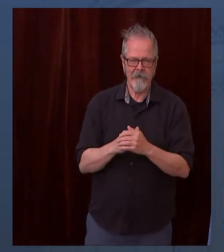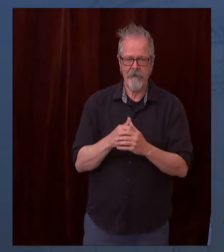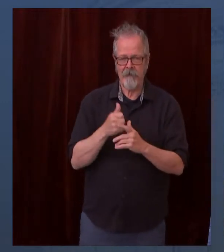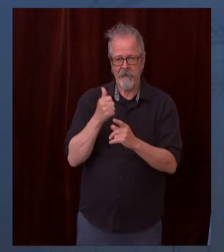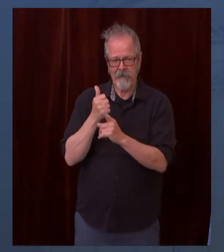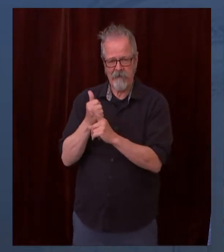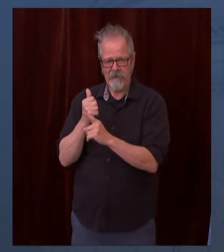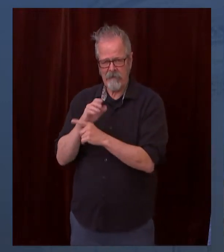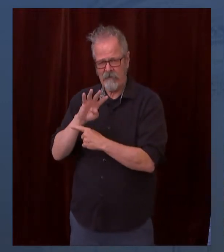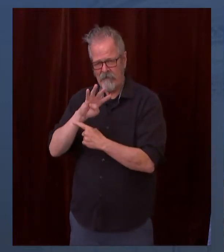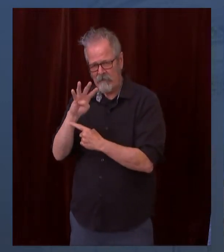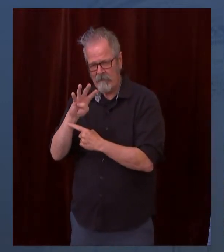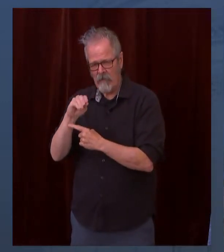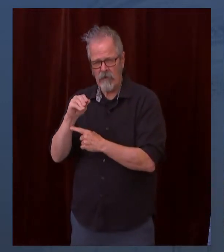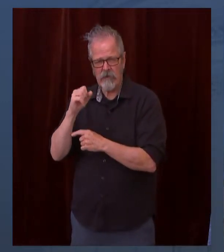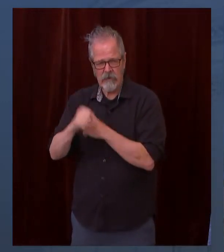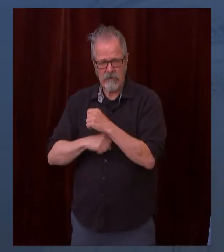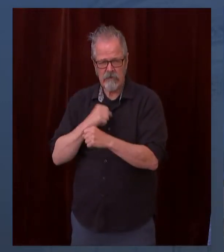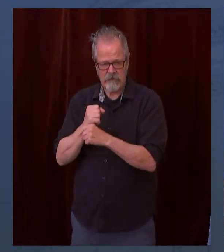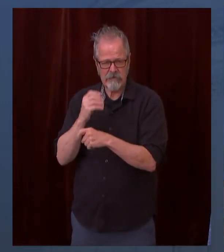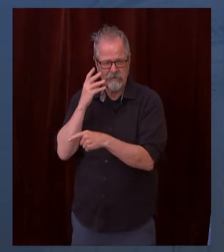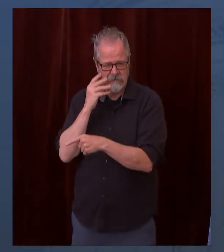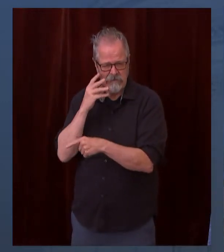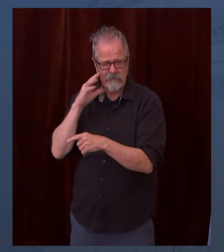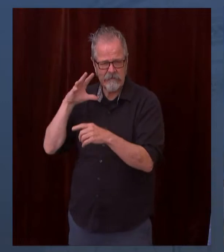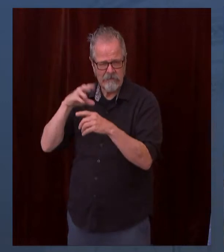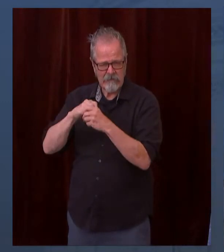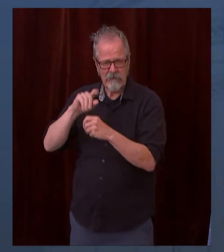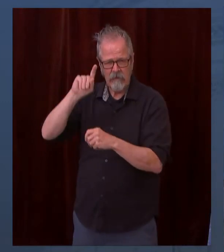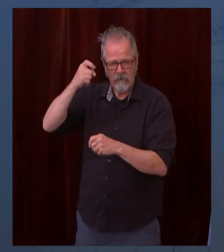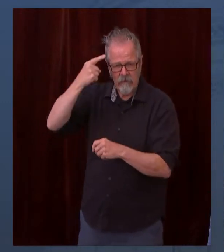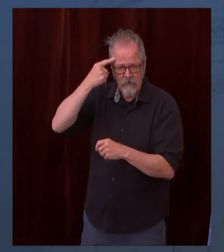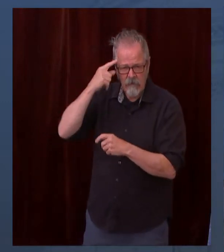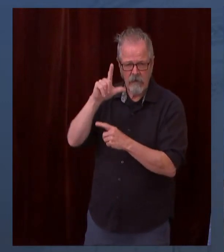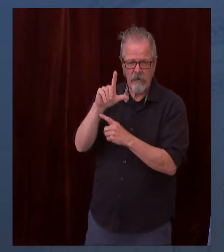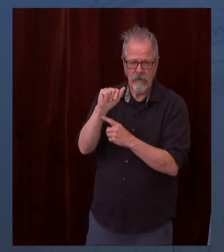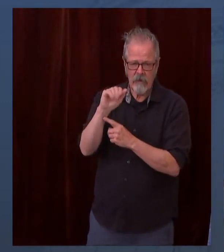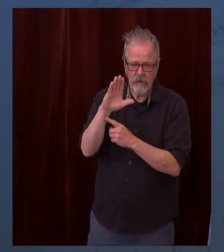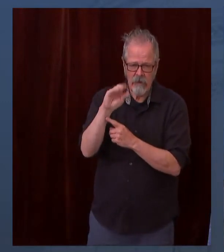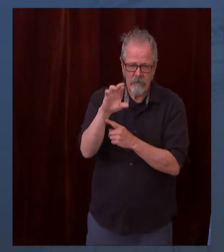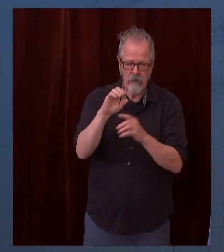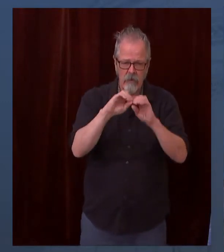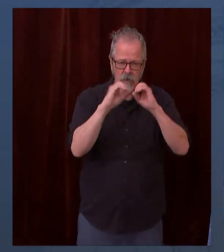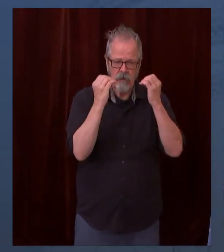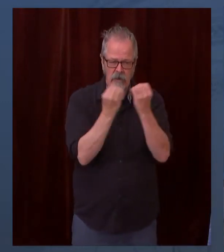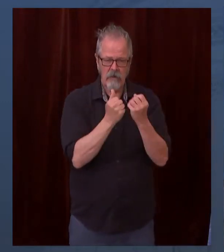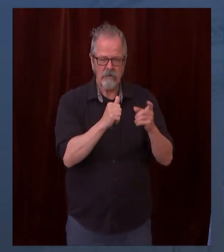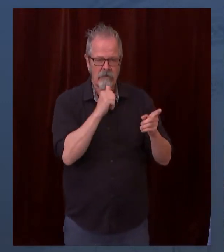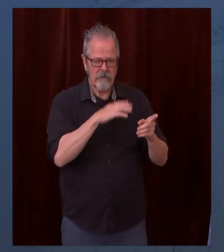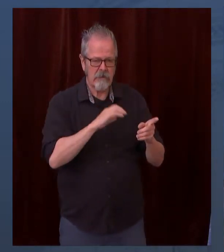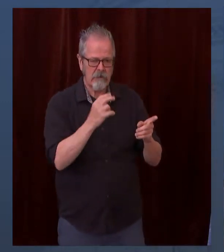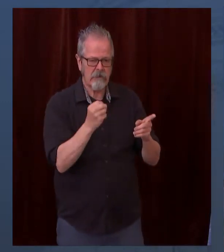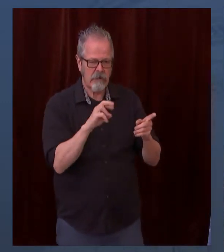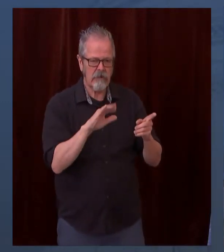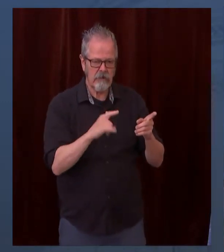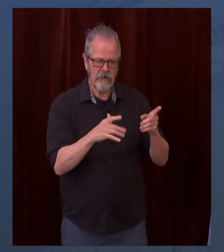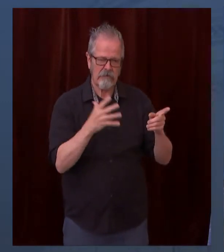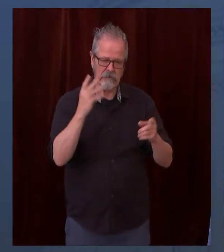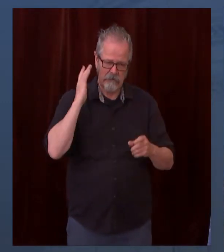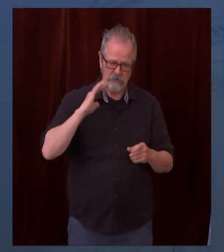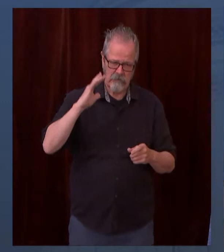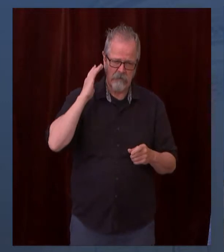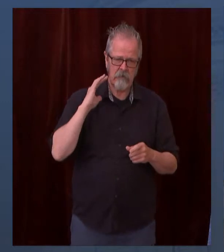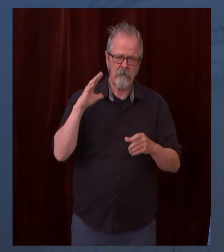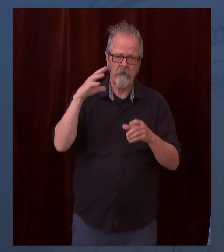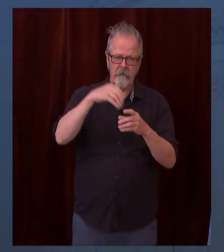particularly pleased that she has had experience with the Pioneer Human Services Group that worked on important issues of reentry and work release